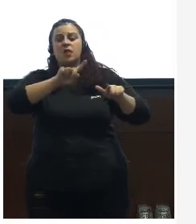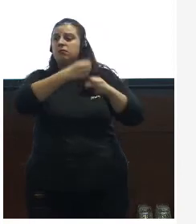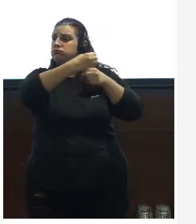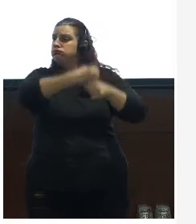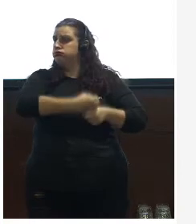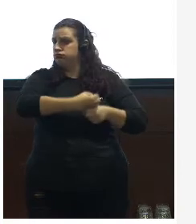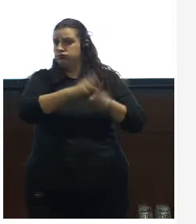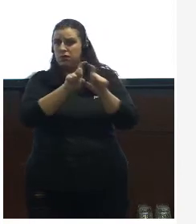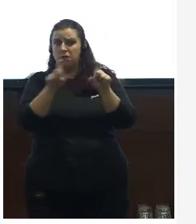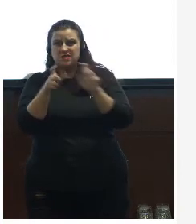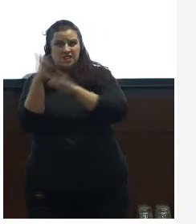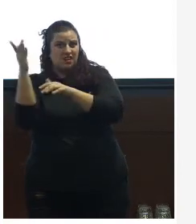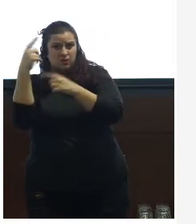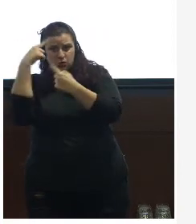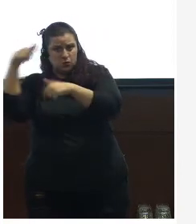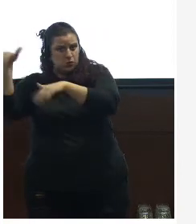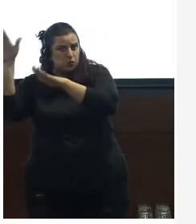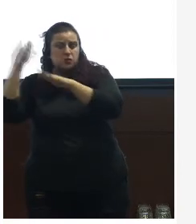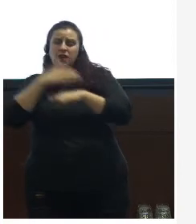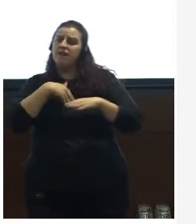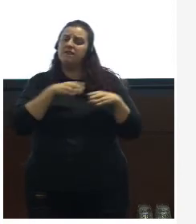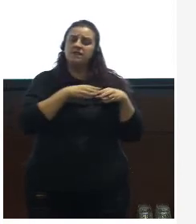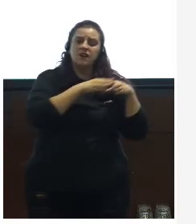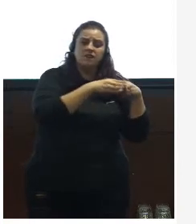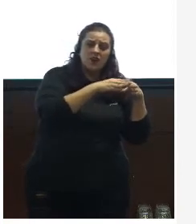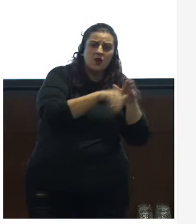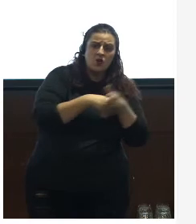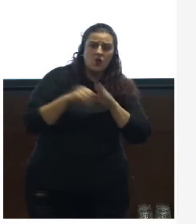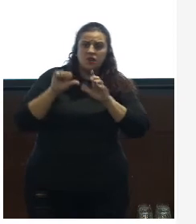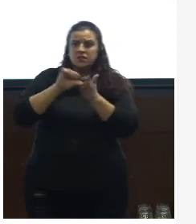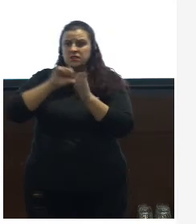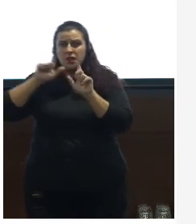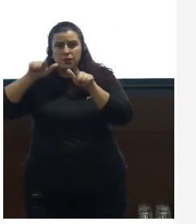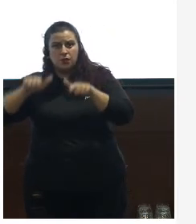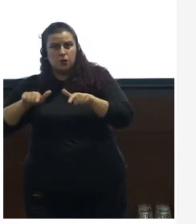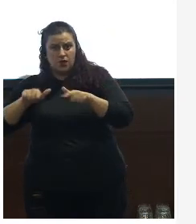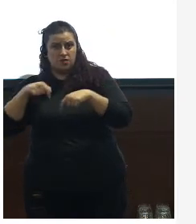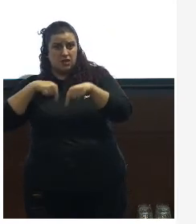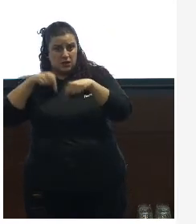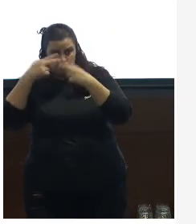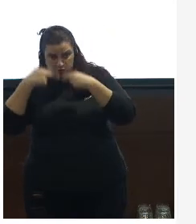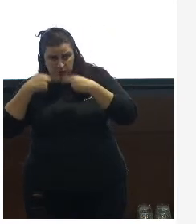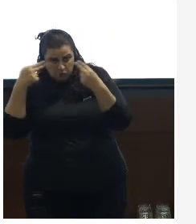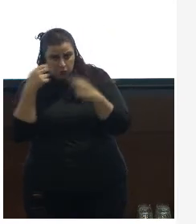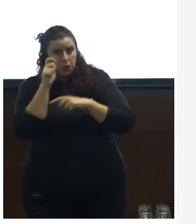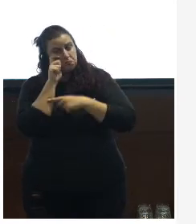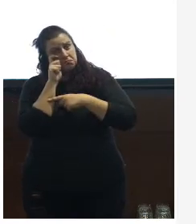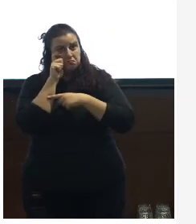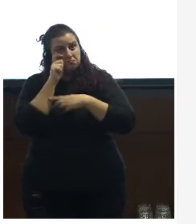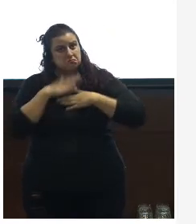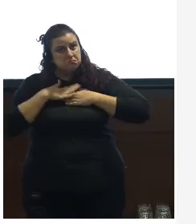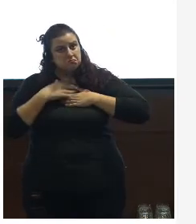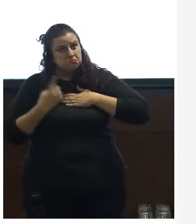ship to the city or to a certain point of public transport, from there they can explore the city, we do have cruise